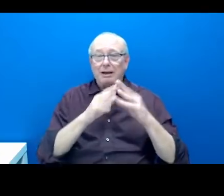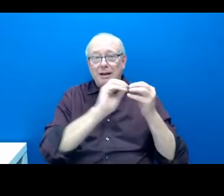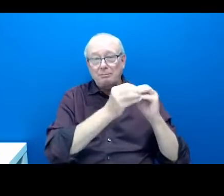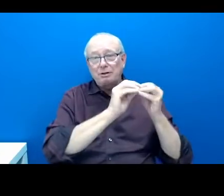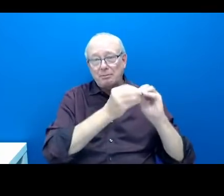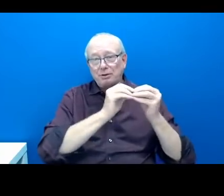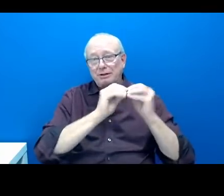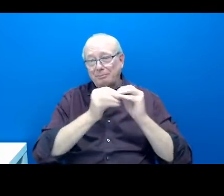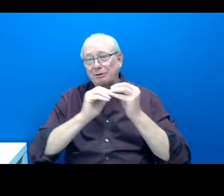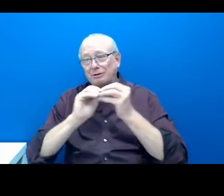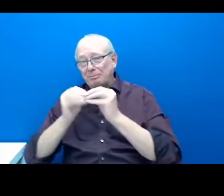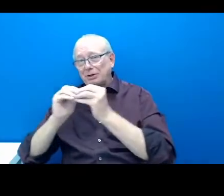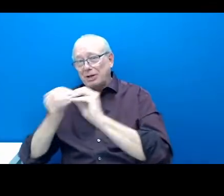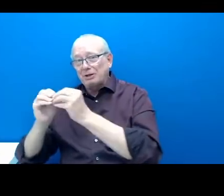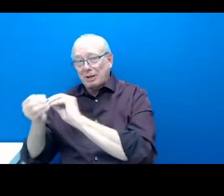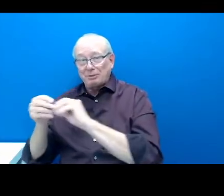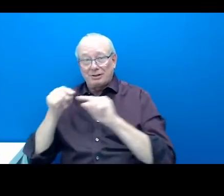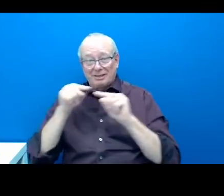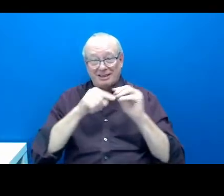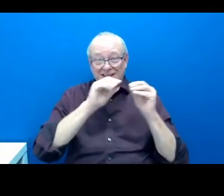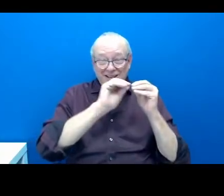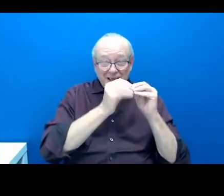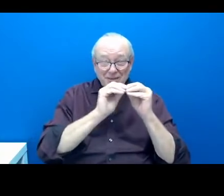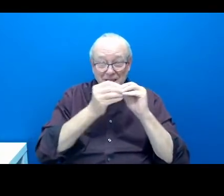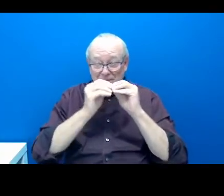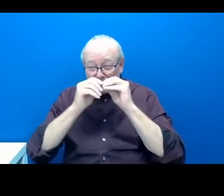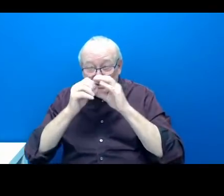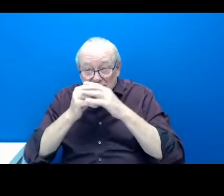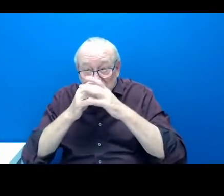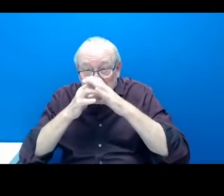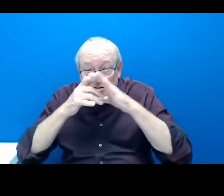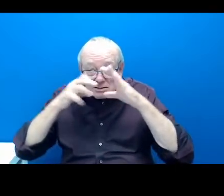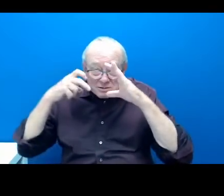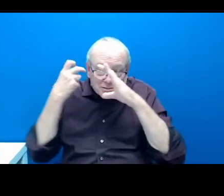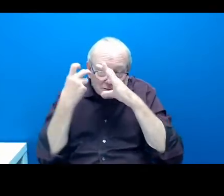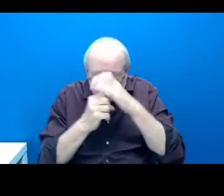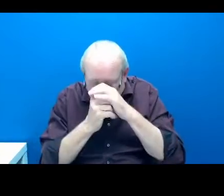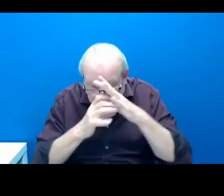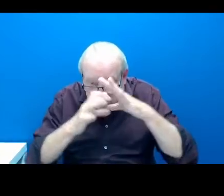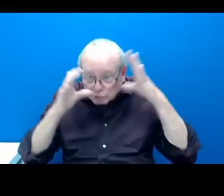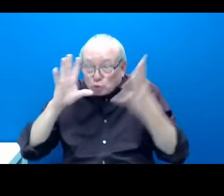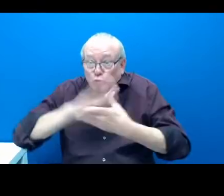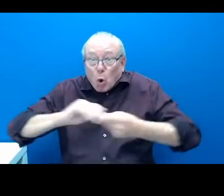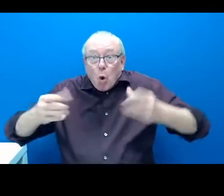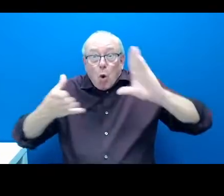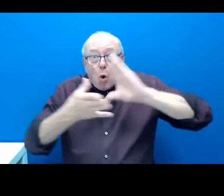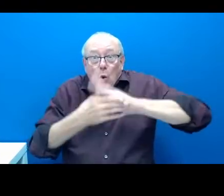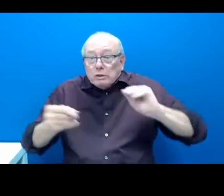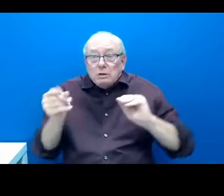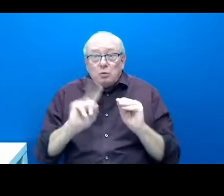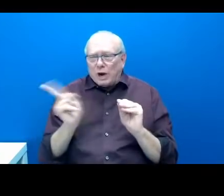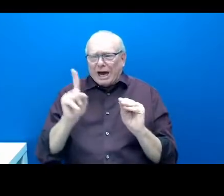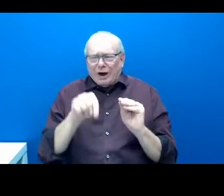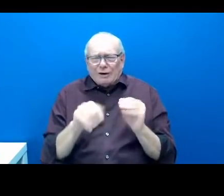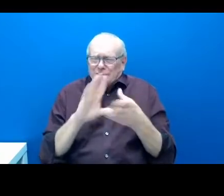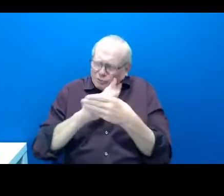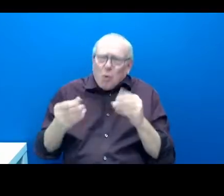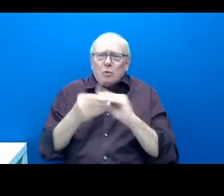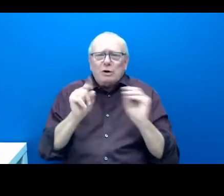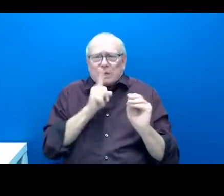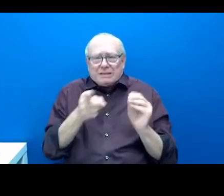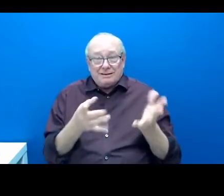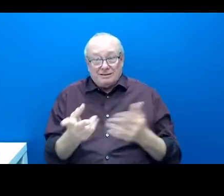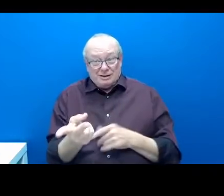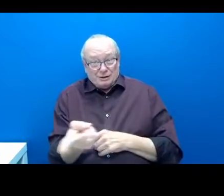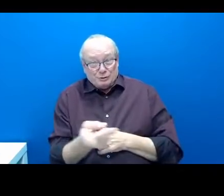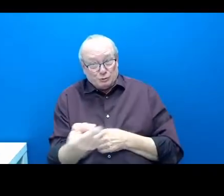think those numbers don't tell the story. And I think for people like you, both Eric and Rachel, to come